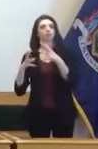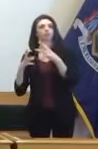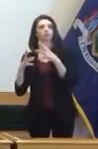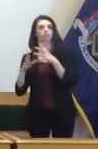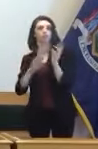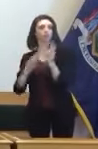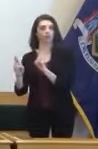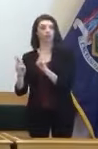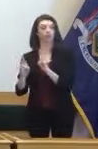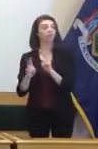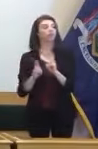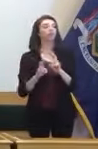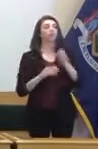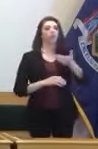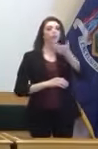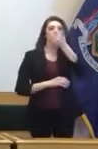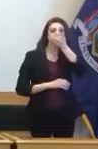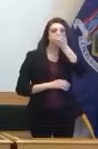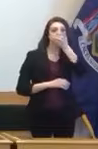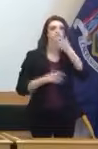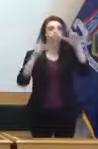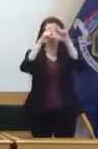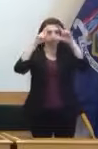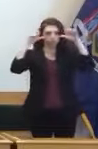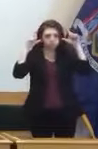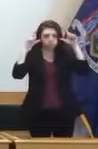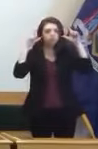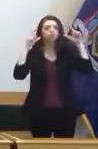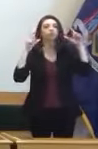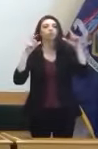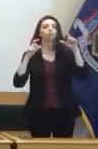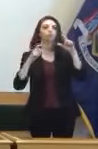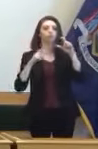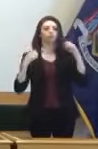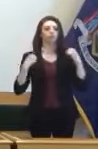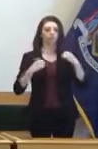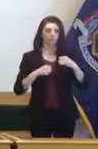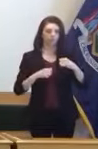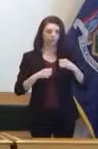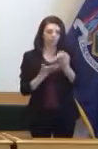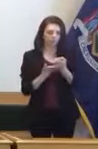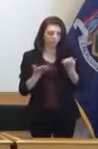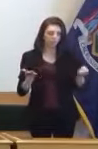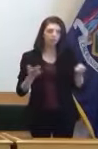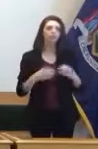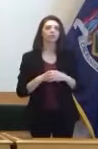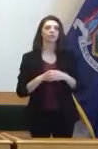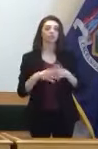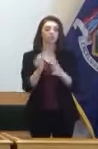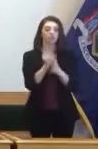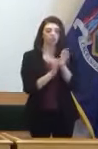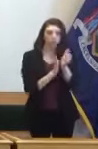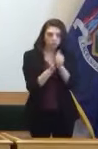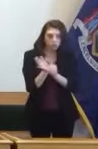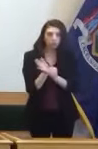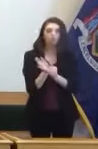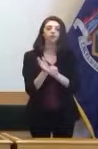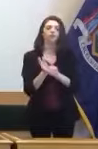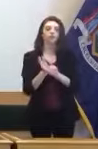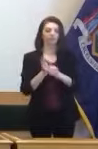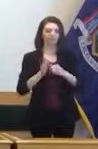safety goggles, N95 masks of all sizes, surgical masks, disposable gowns of all